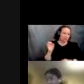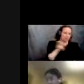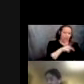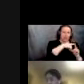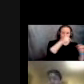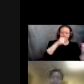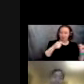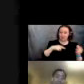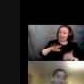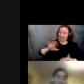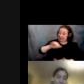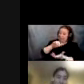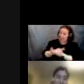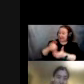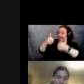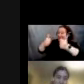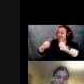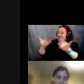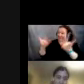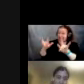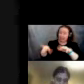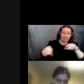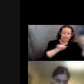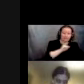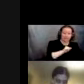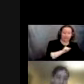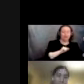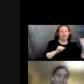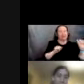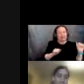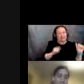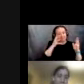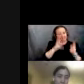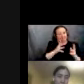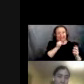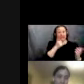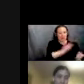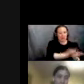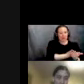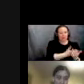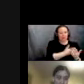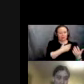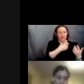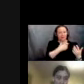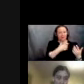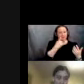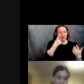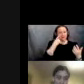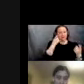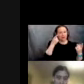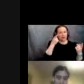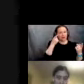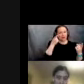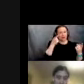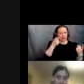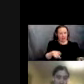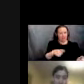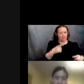to Japan, and unfortunately doesn't make it back because he died a few years